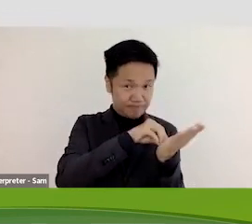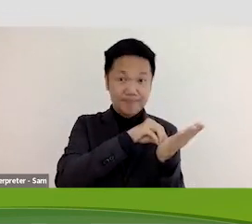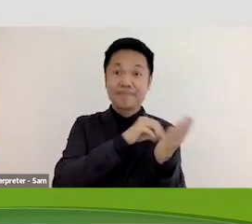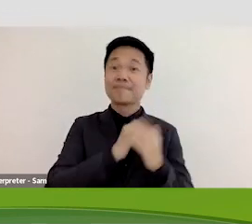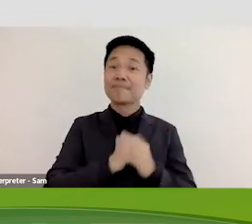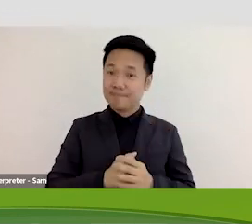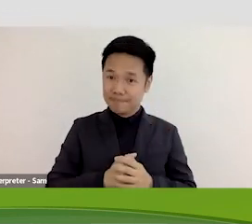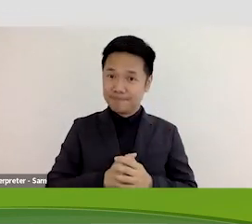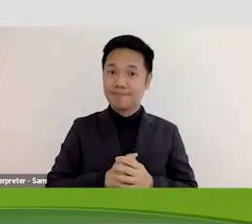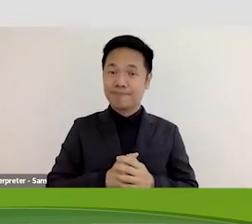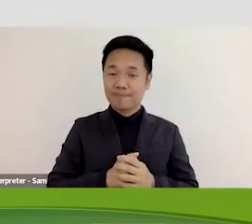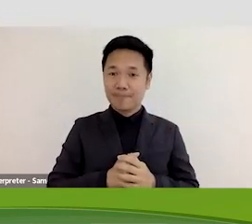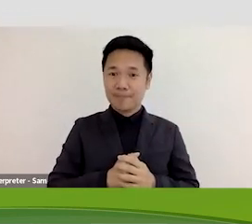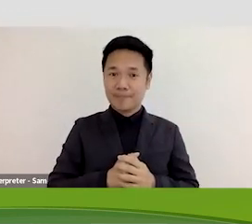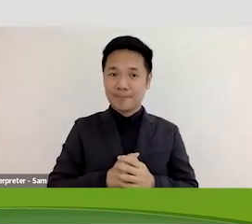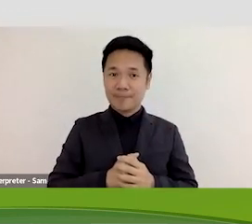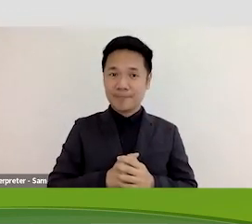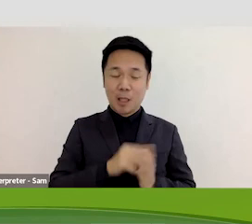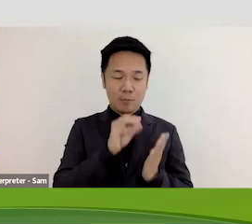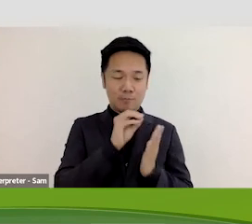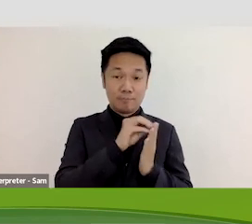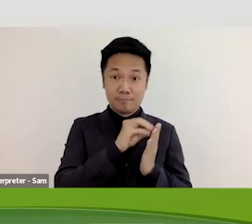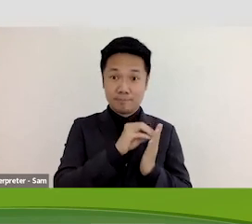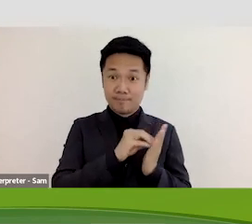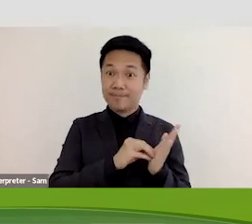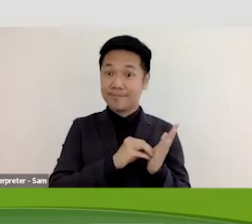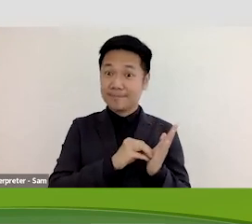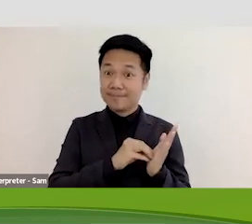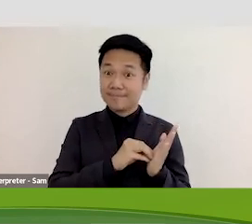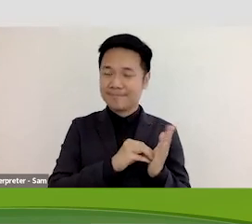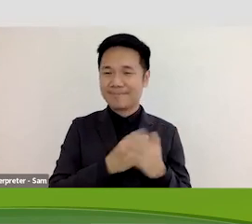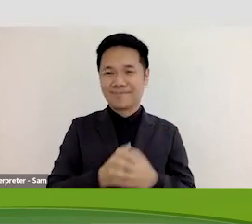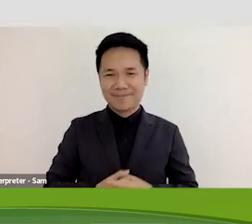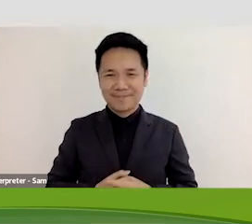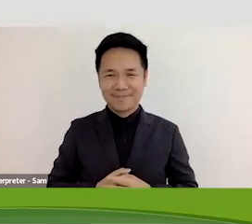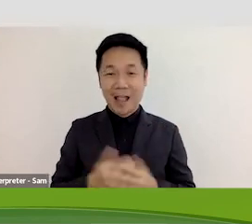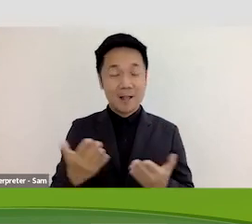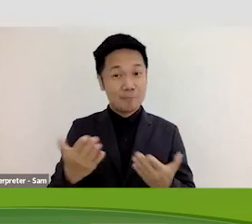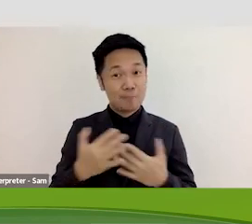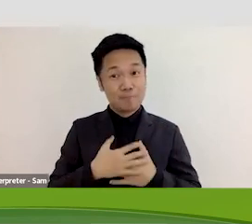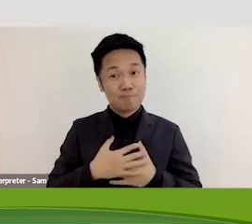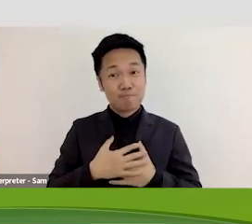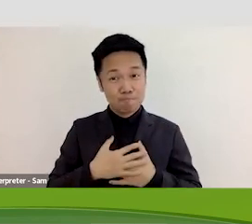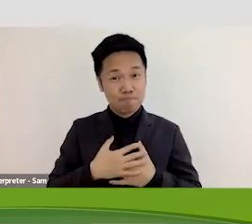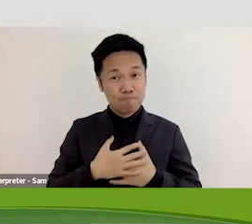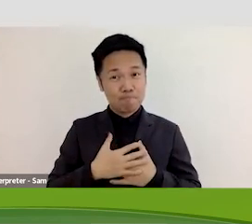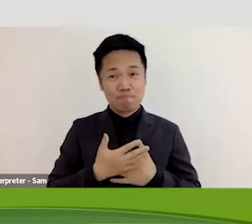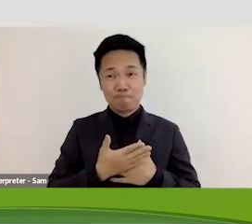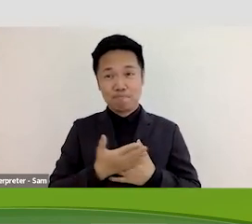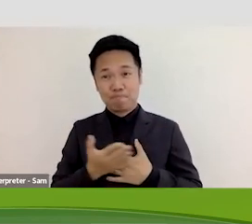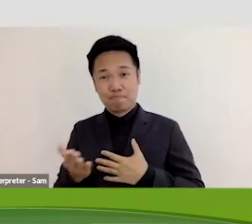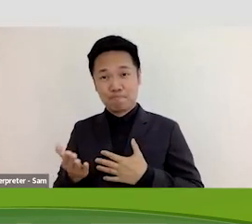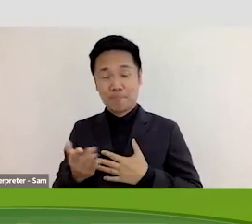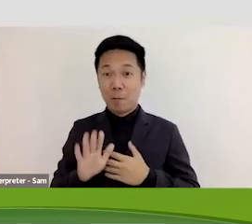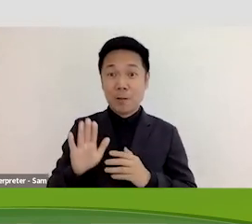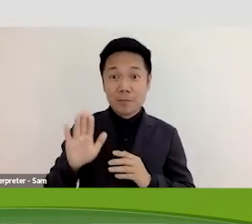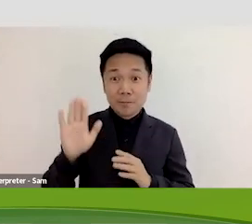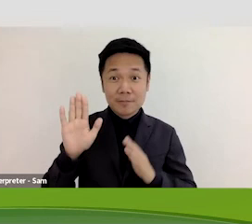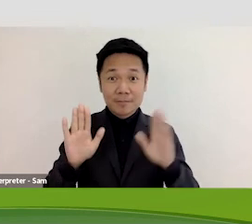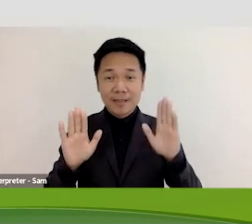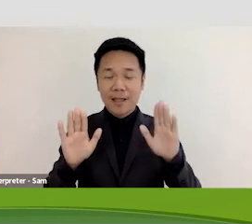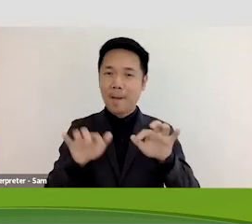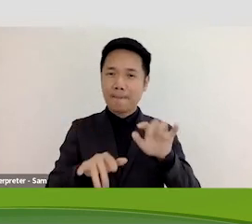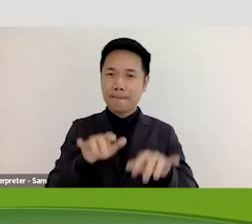will be included. So thank you very much to those of you who either weren't able to speak or have put your comments